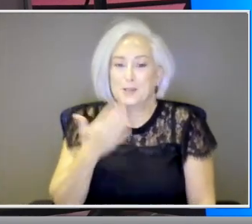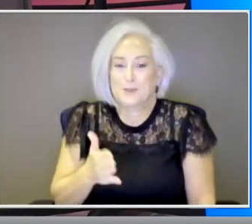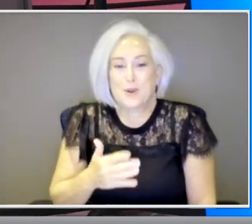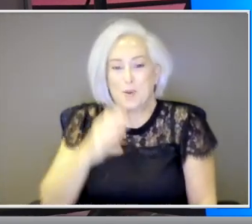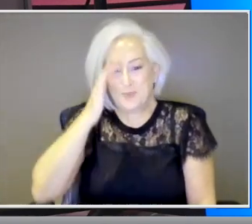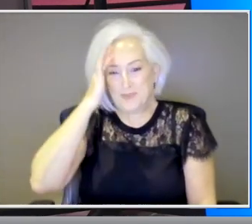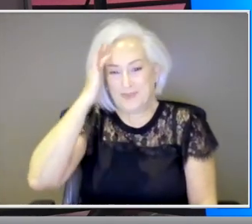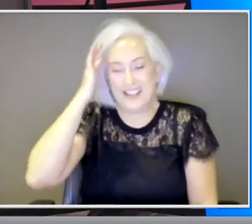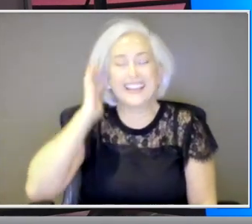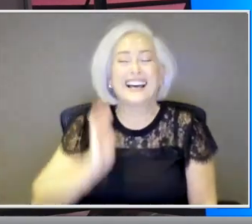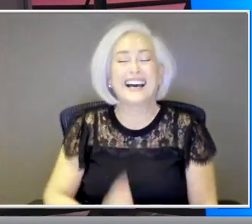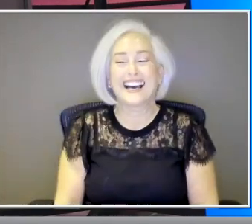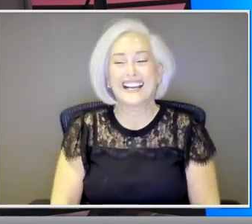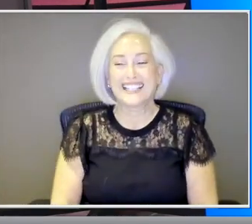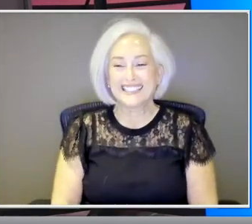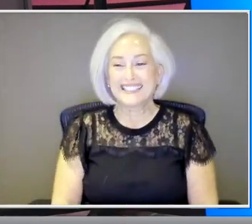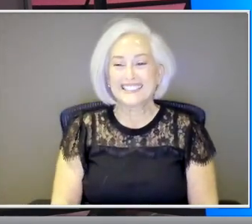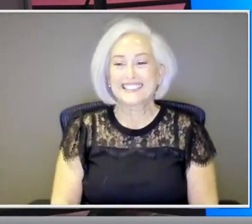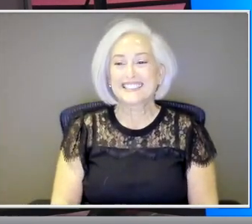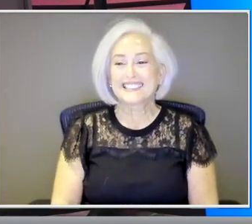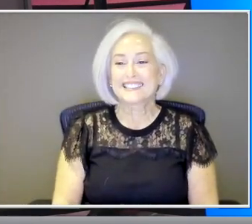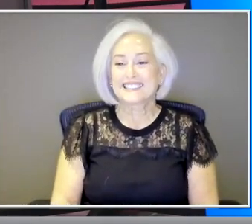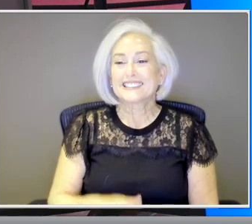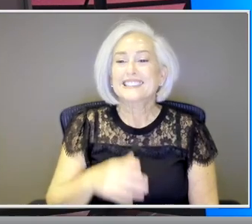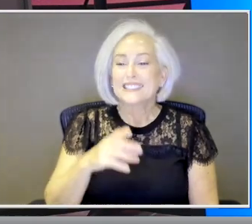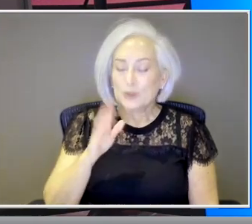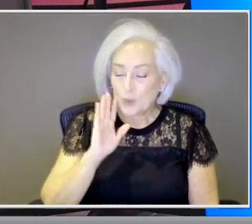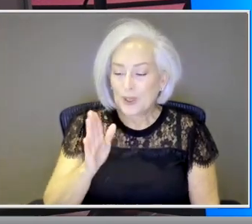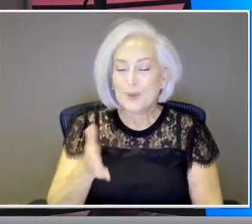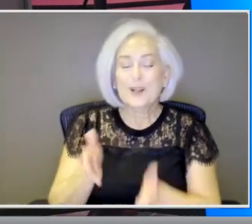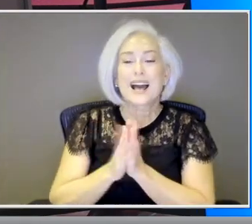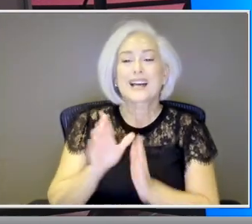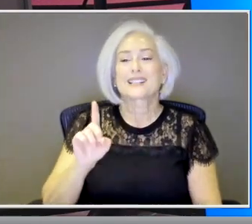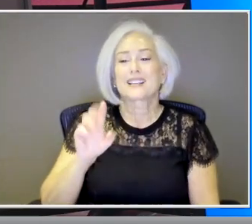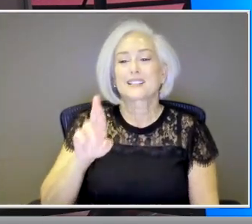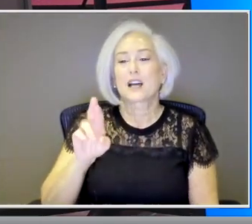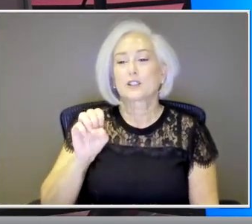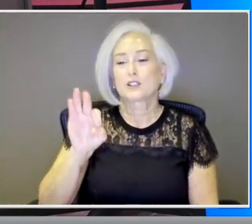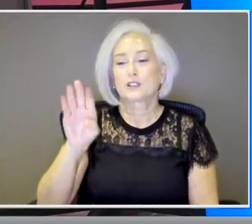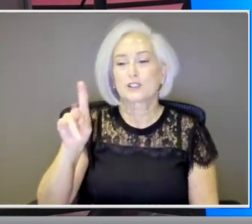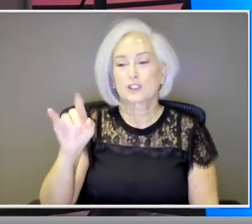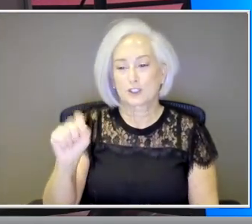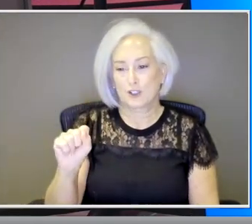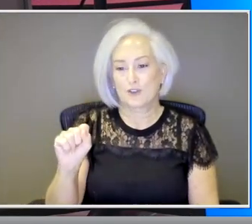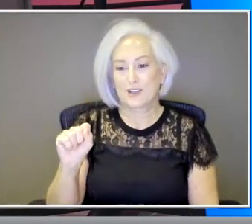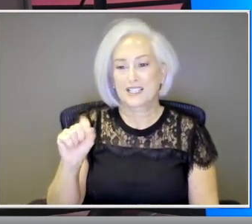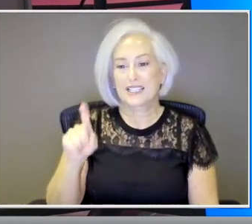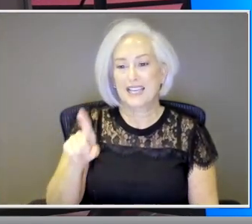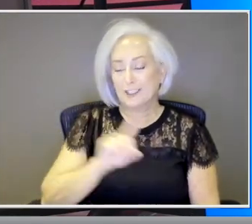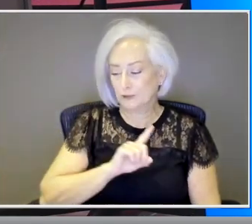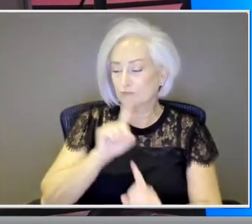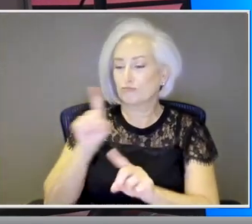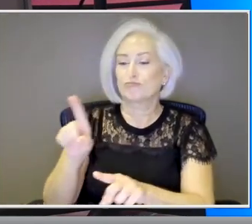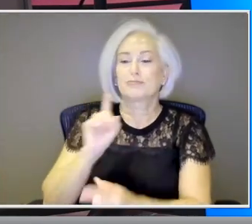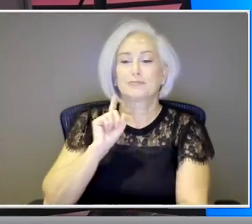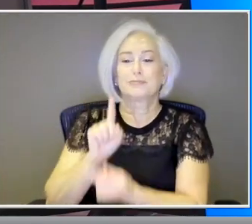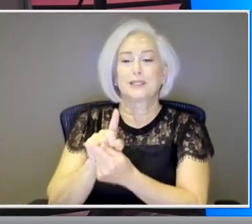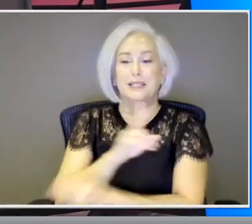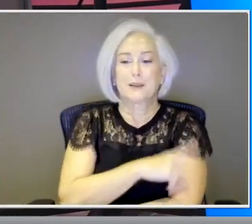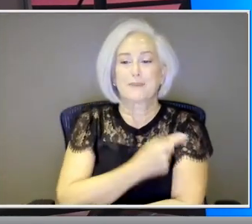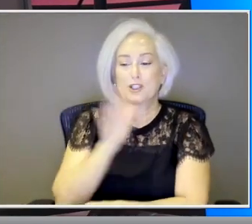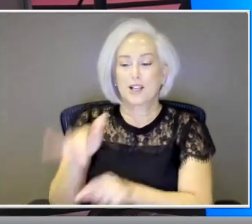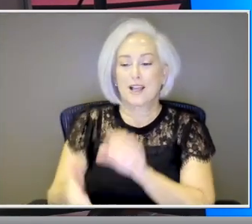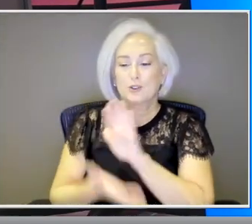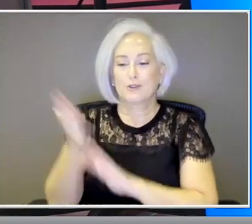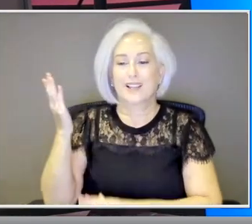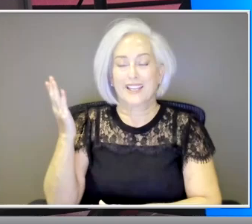doctor. So Yen Liang is a loyal viewer. We're going to ask Dr. Surface that question. He had to go to tend to patients, so we cut him loose early, and we'll get